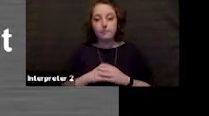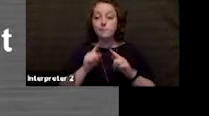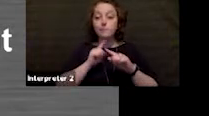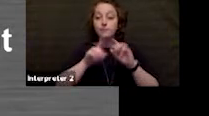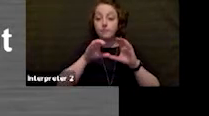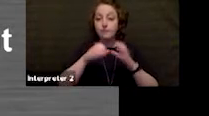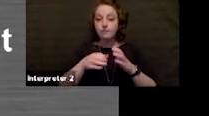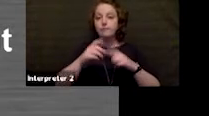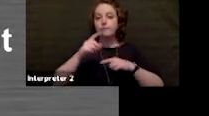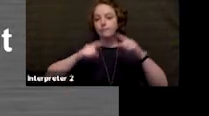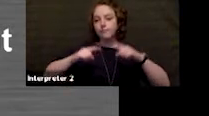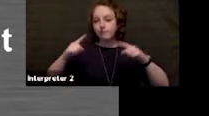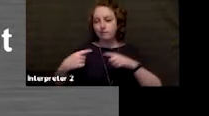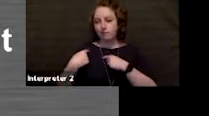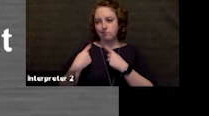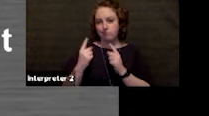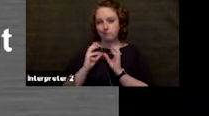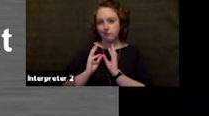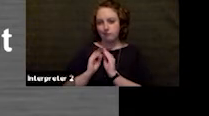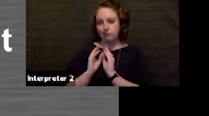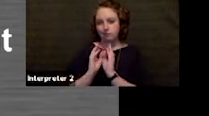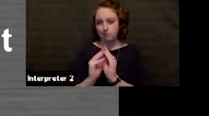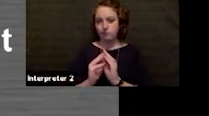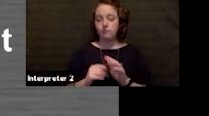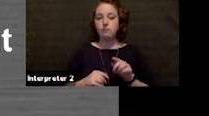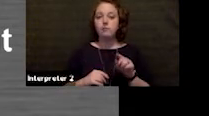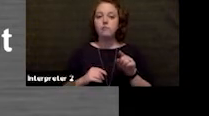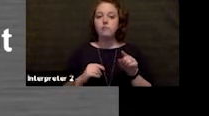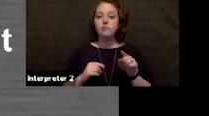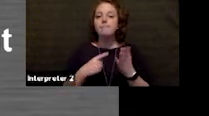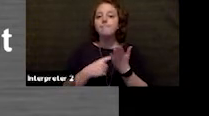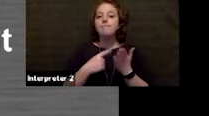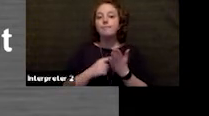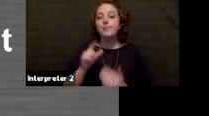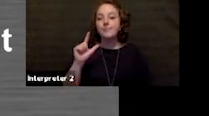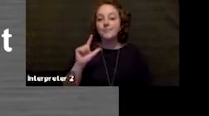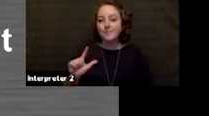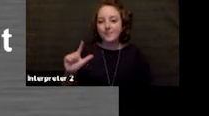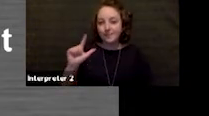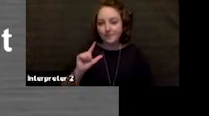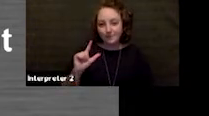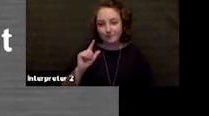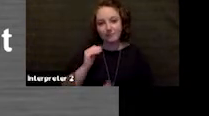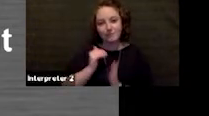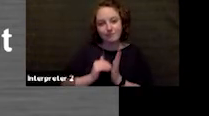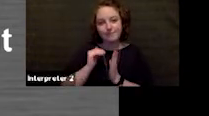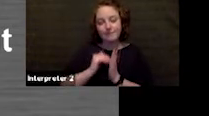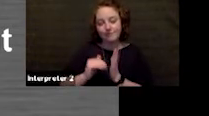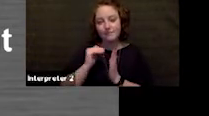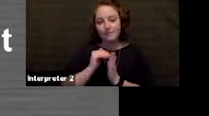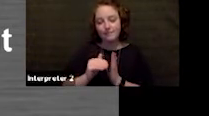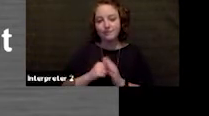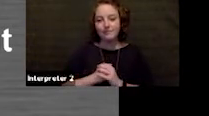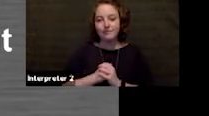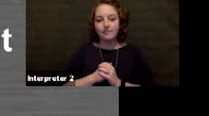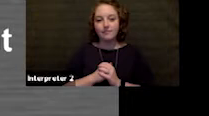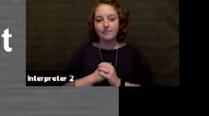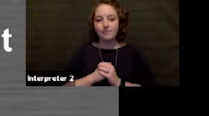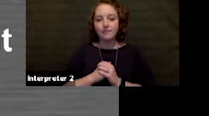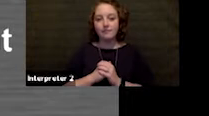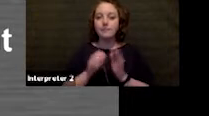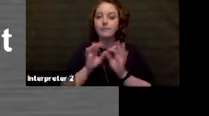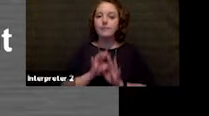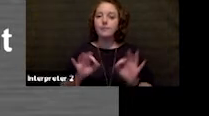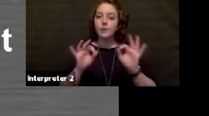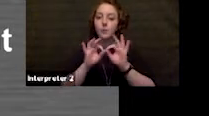times over these meetings, about our libraries. We talked about having community meeting spaces